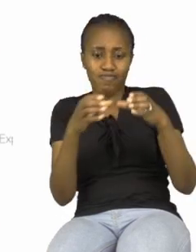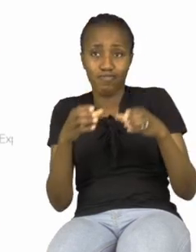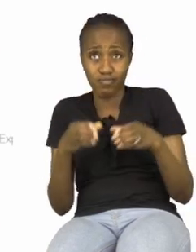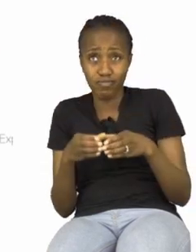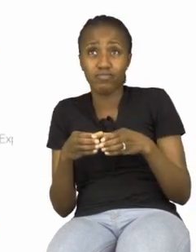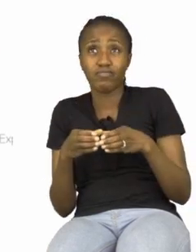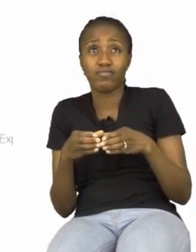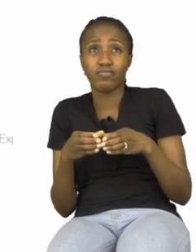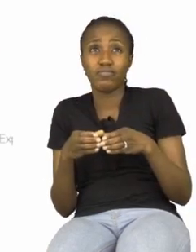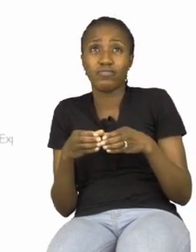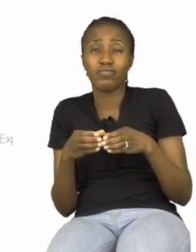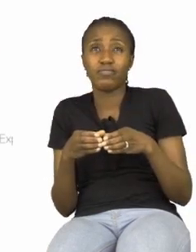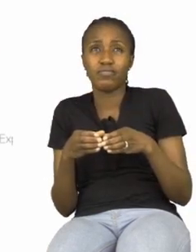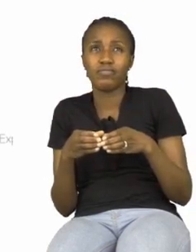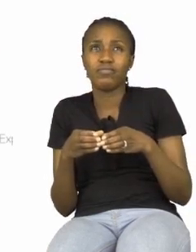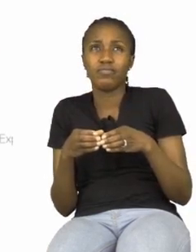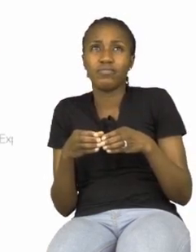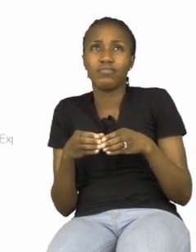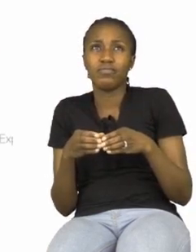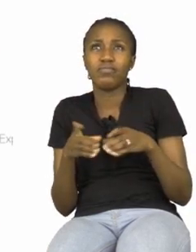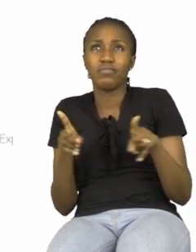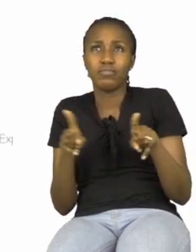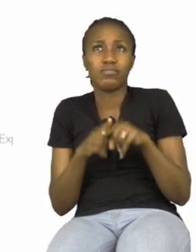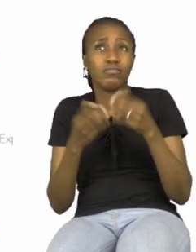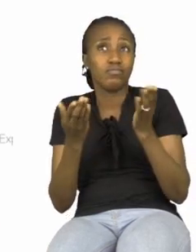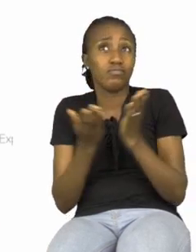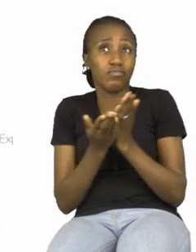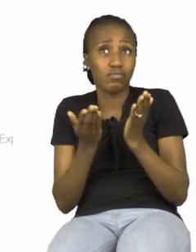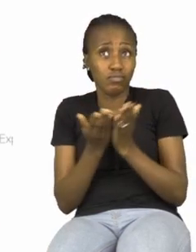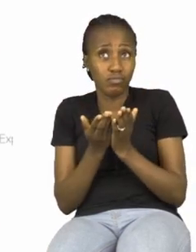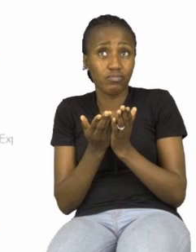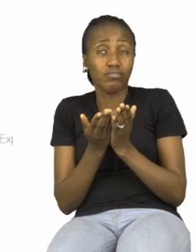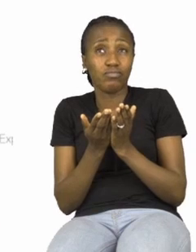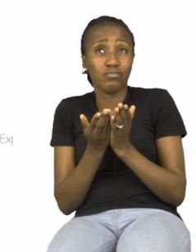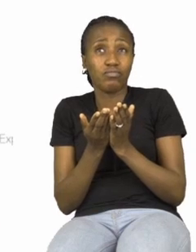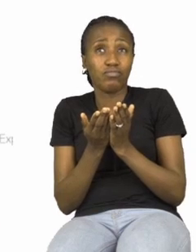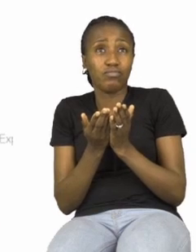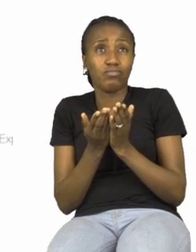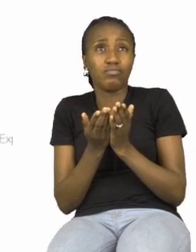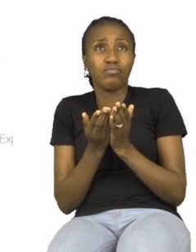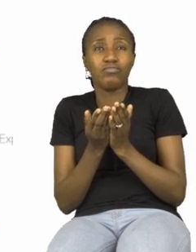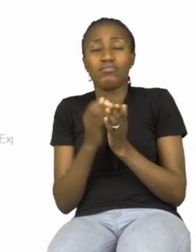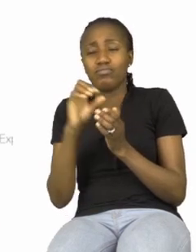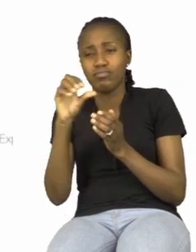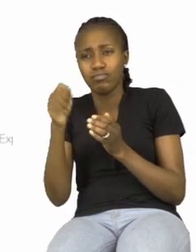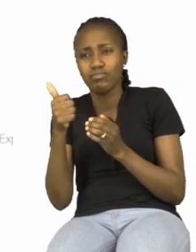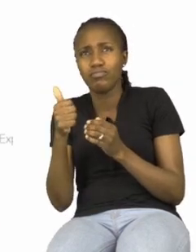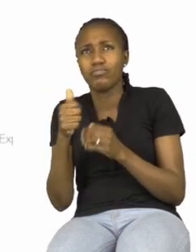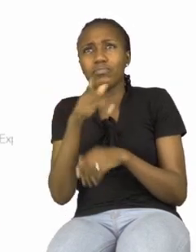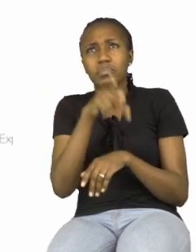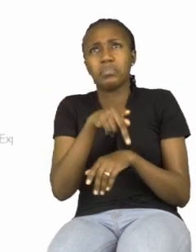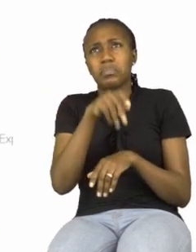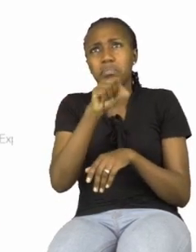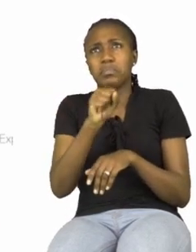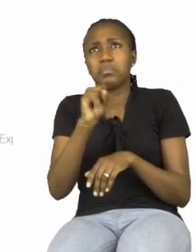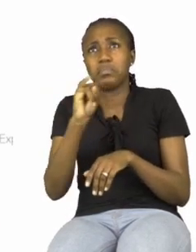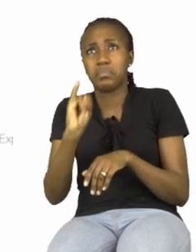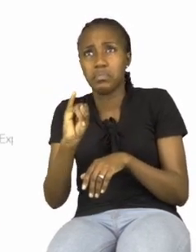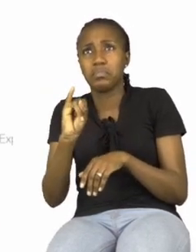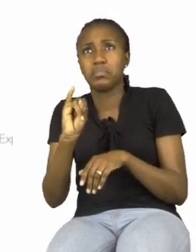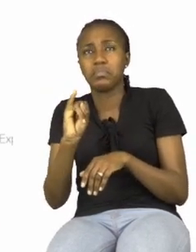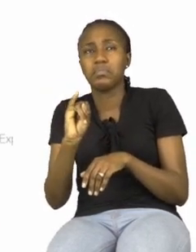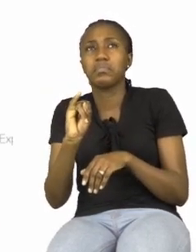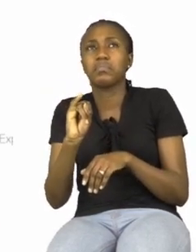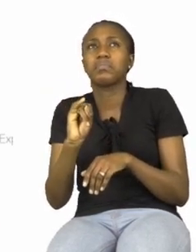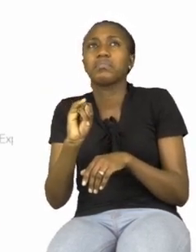like School of Excellence that Irvin Andura runs, like the PSI and the Saints Initiative,